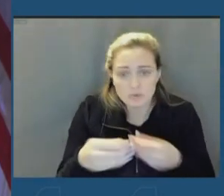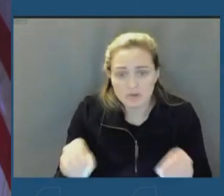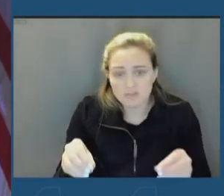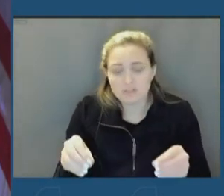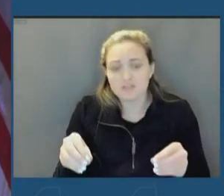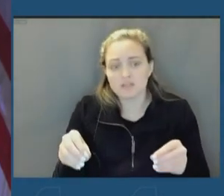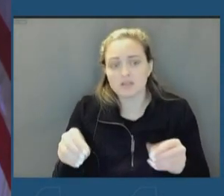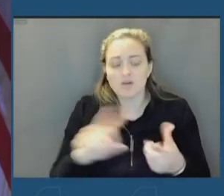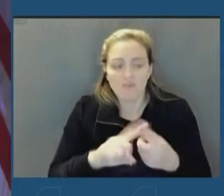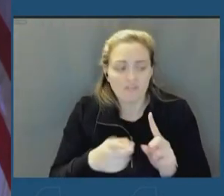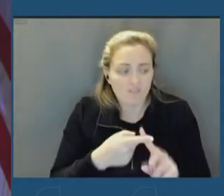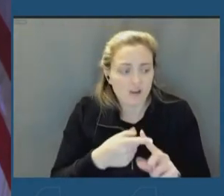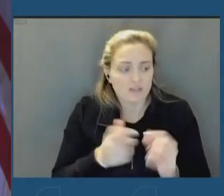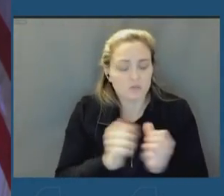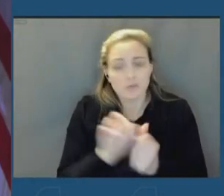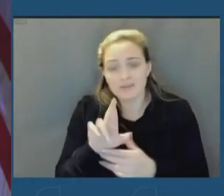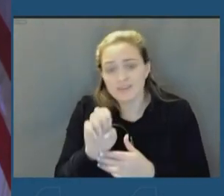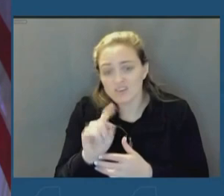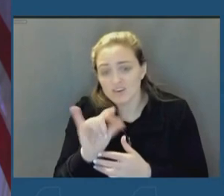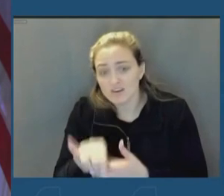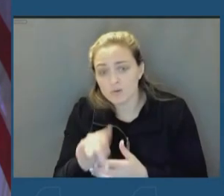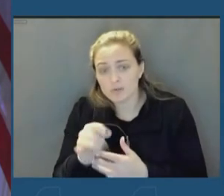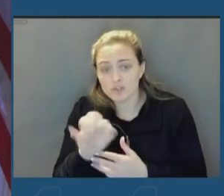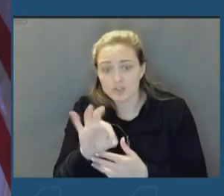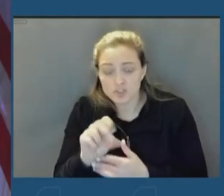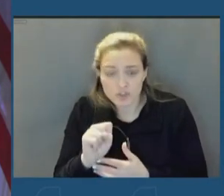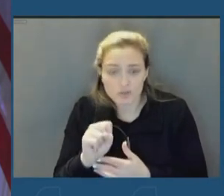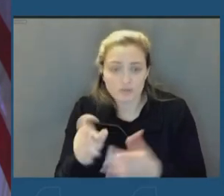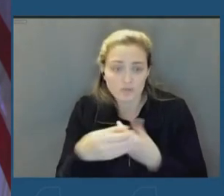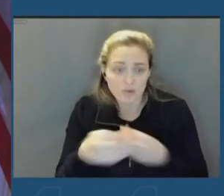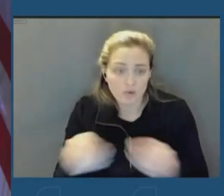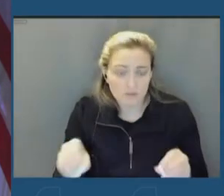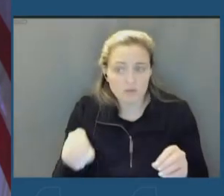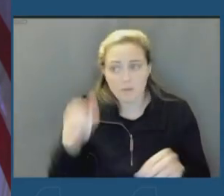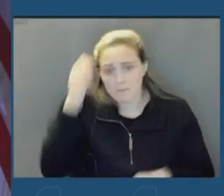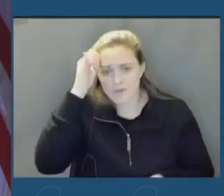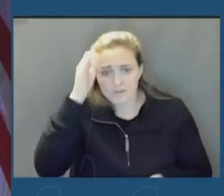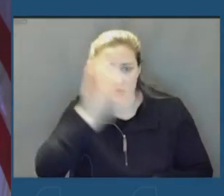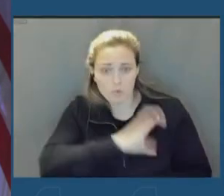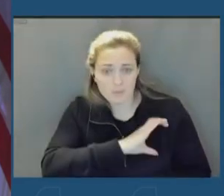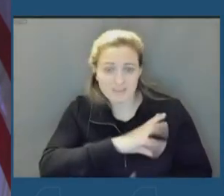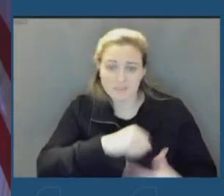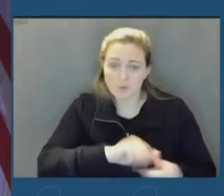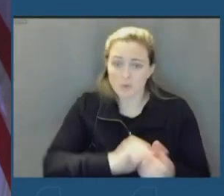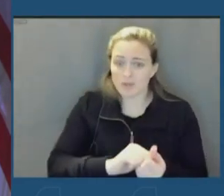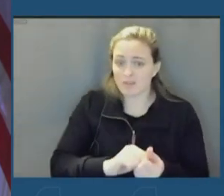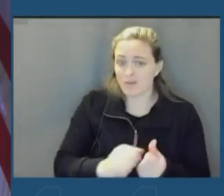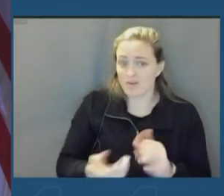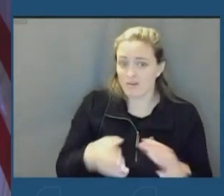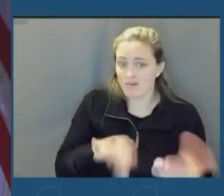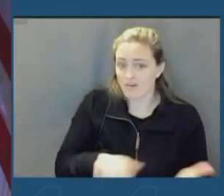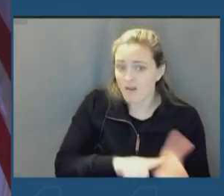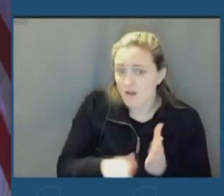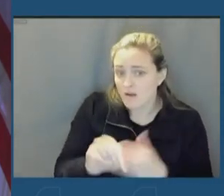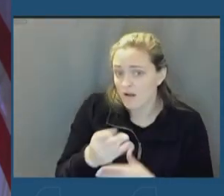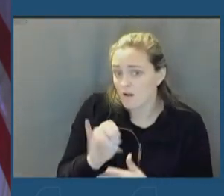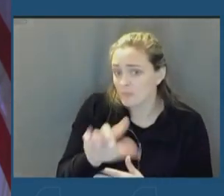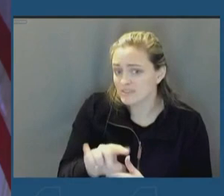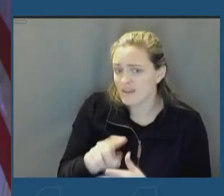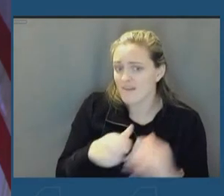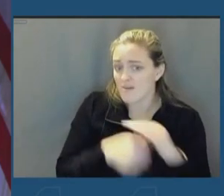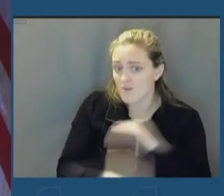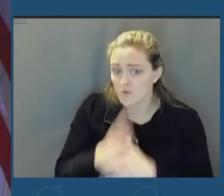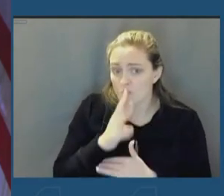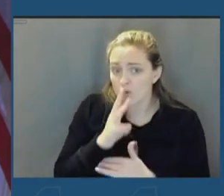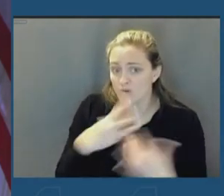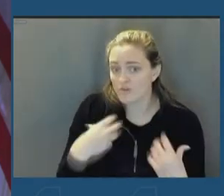our friends with the Erie County Sheriff's Office and the Buffalo Police, including their homicide SWAT and underwater recovery teams, as noted by the